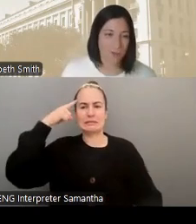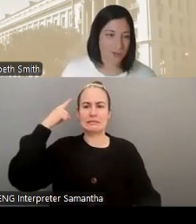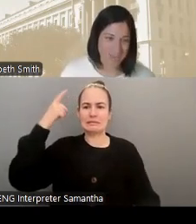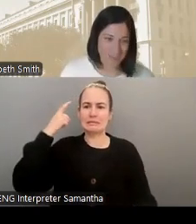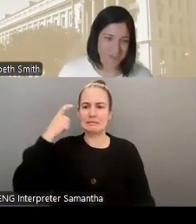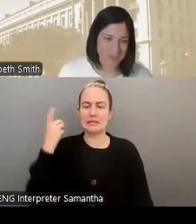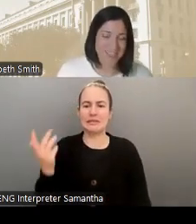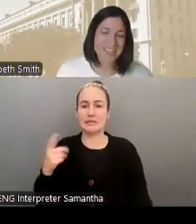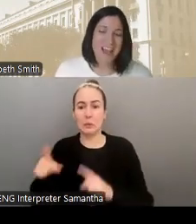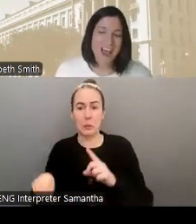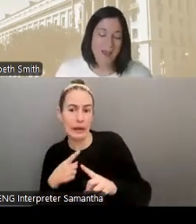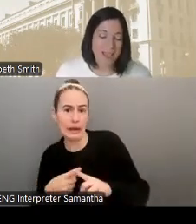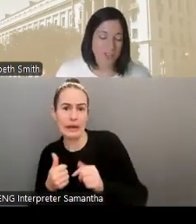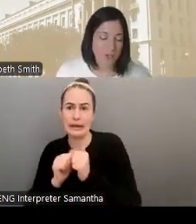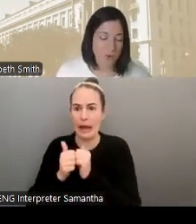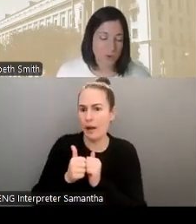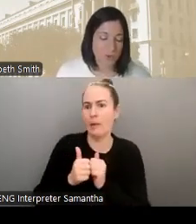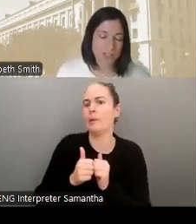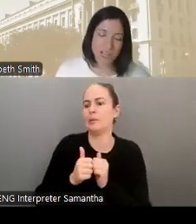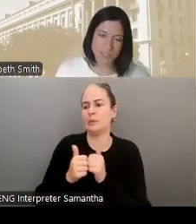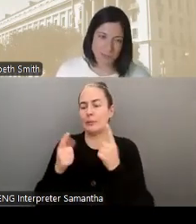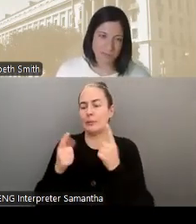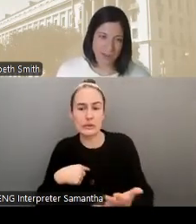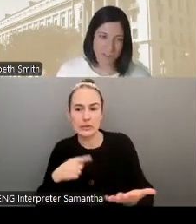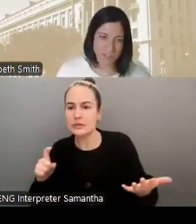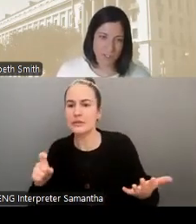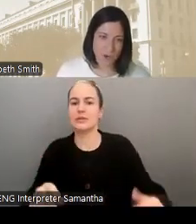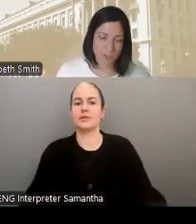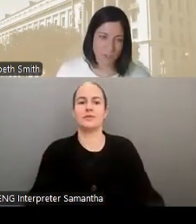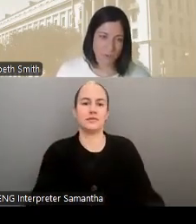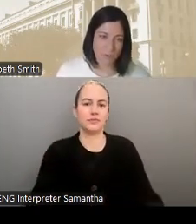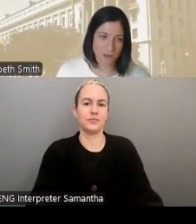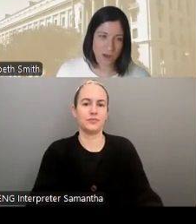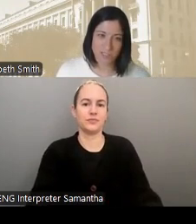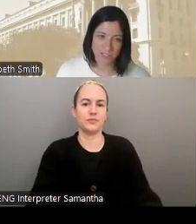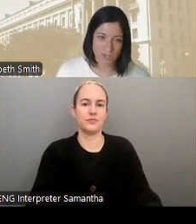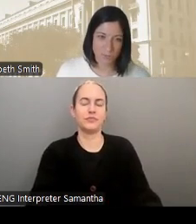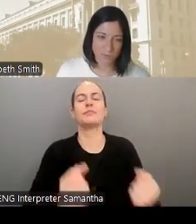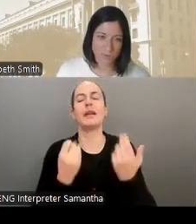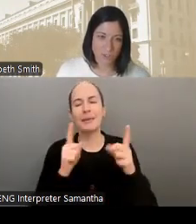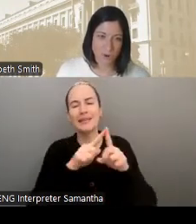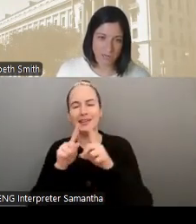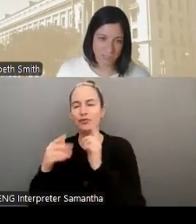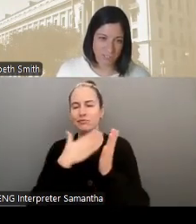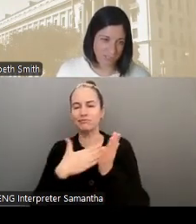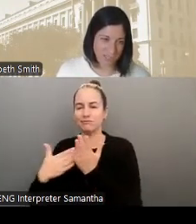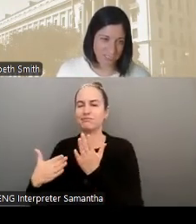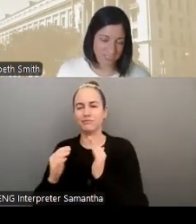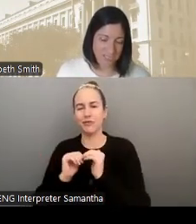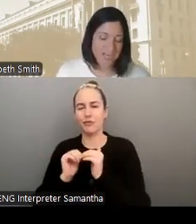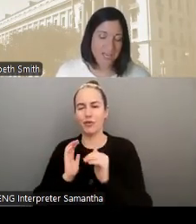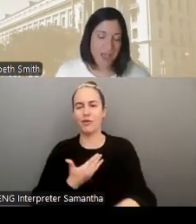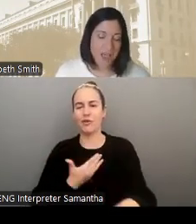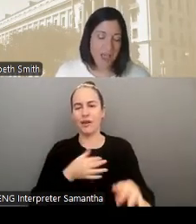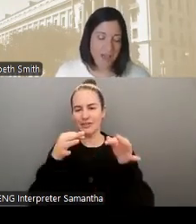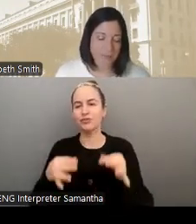when or how will this happen to me? And so there are lots of different factors to go into our decision to audit a certain